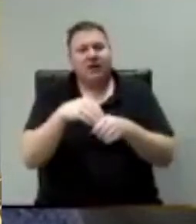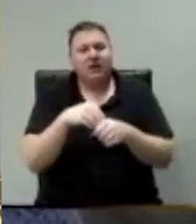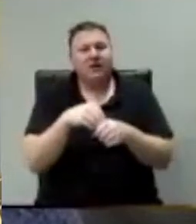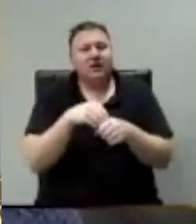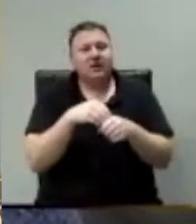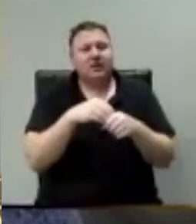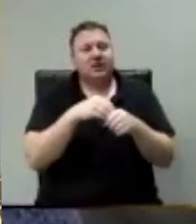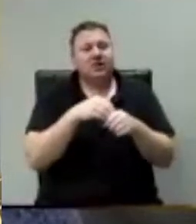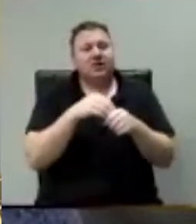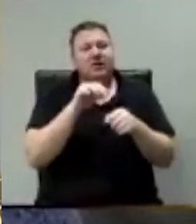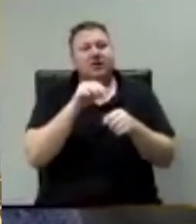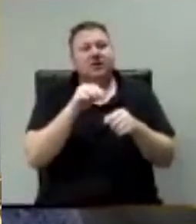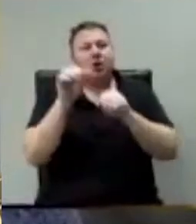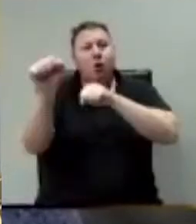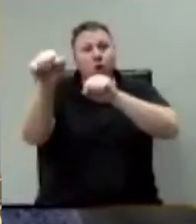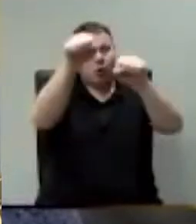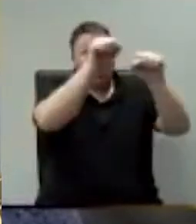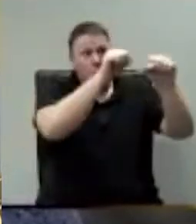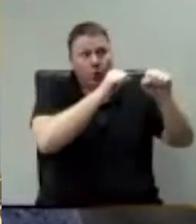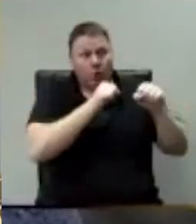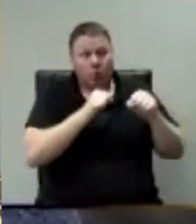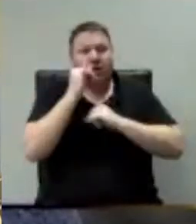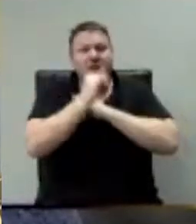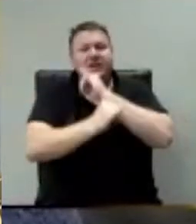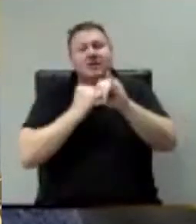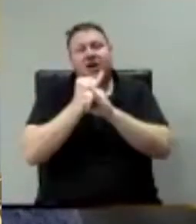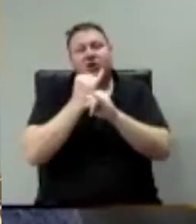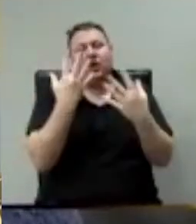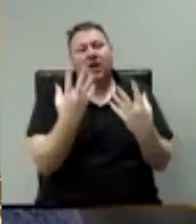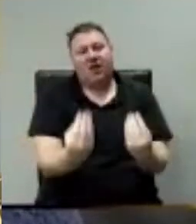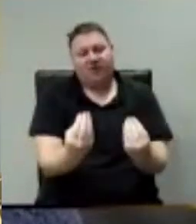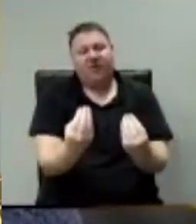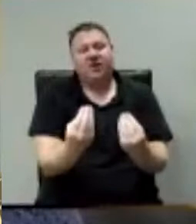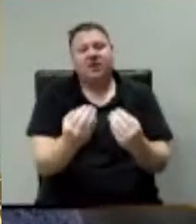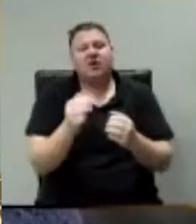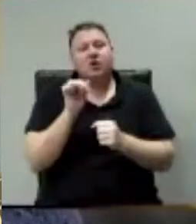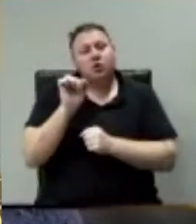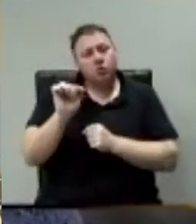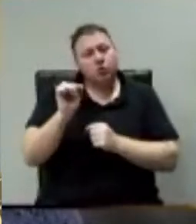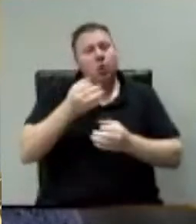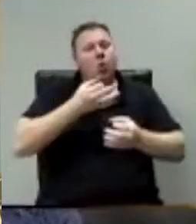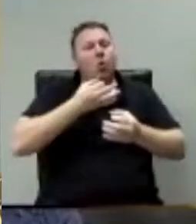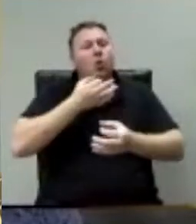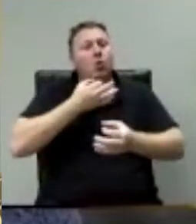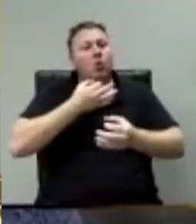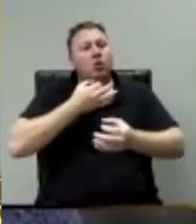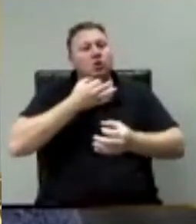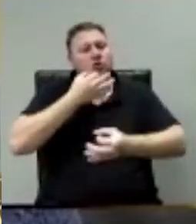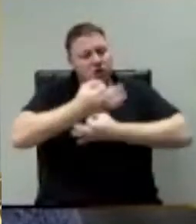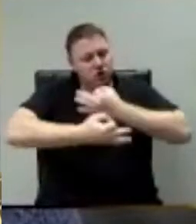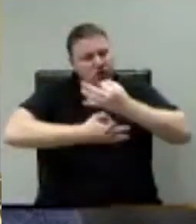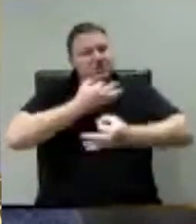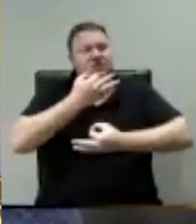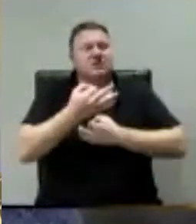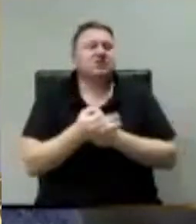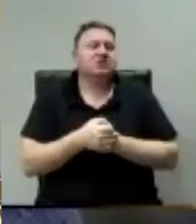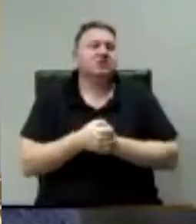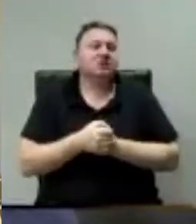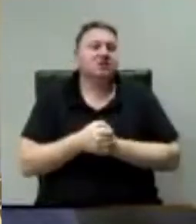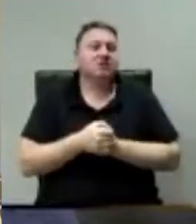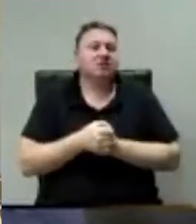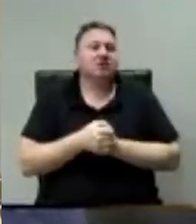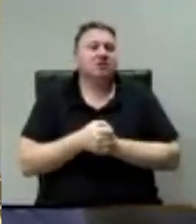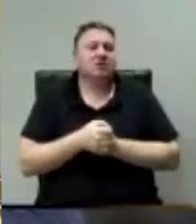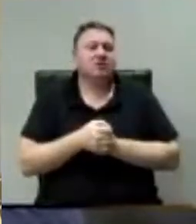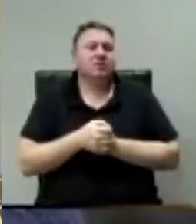other countries. Then, therefore, what will be your suggestions if there's one that you have been